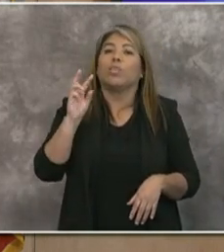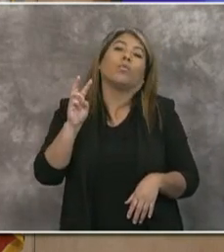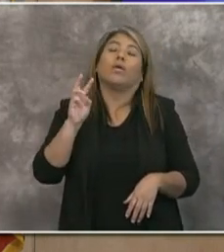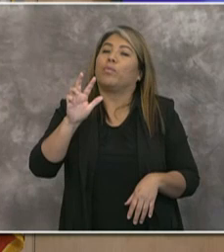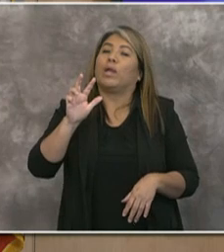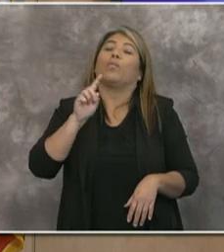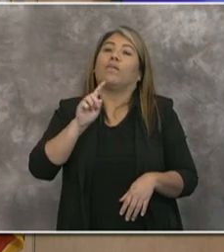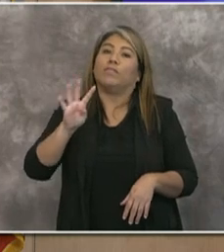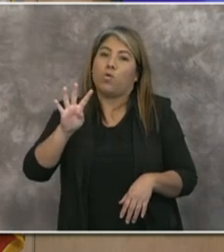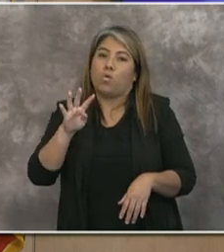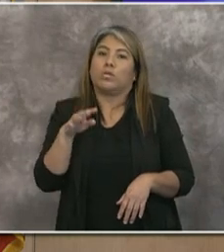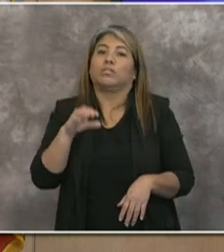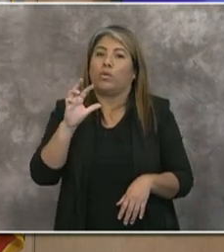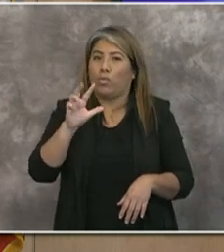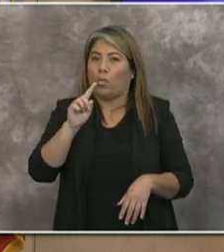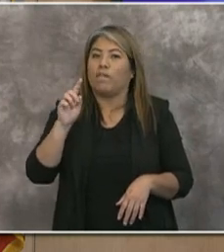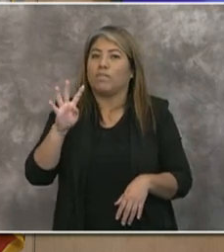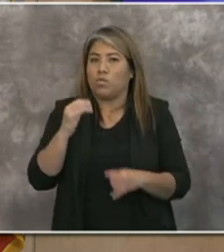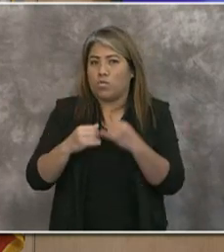619-430-0314. And if